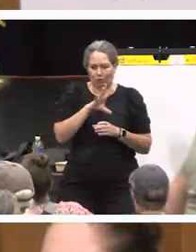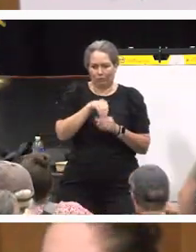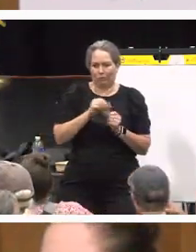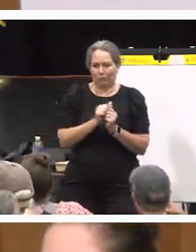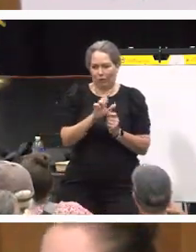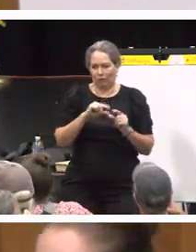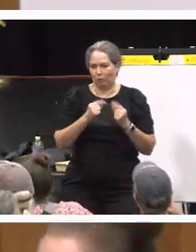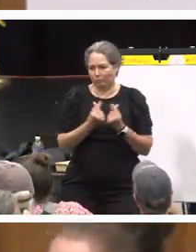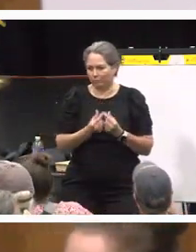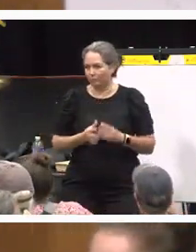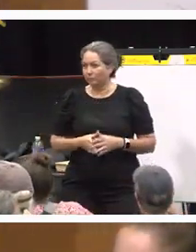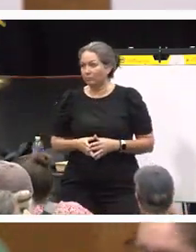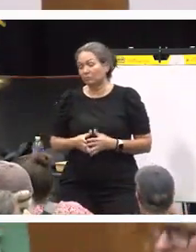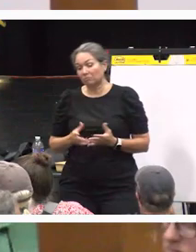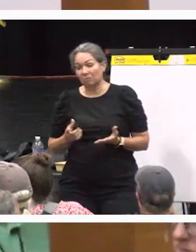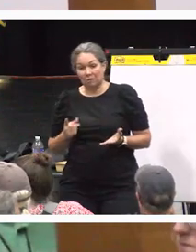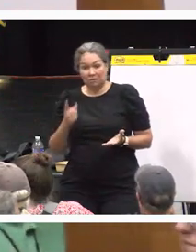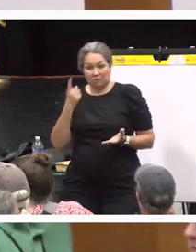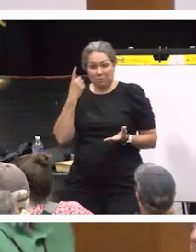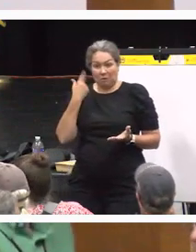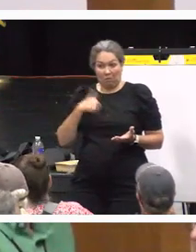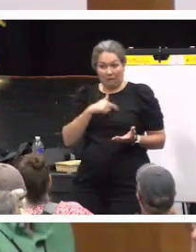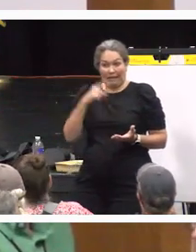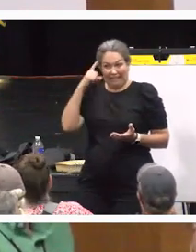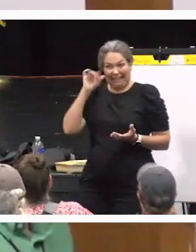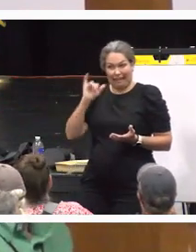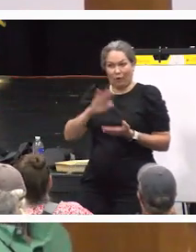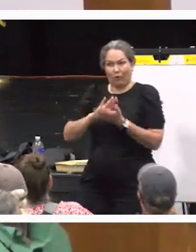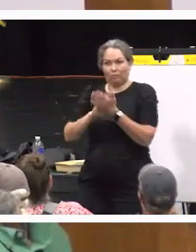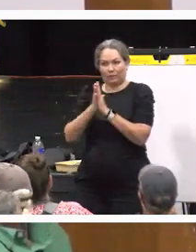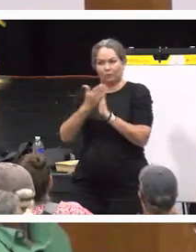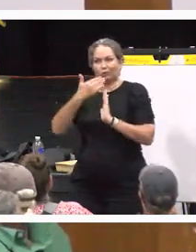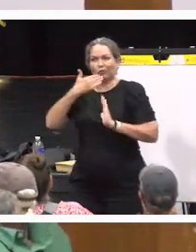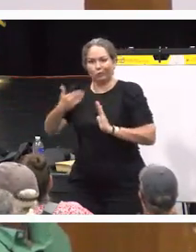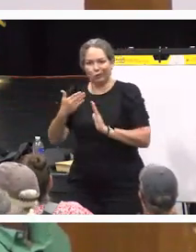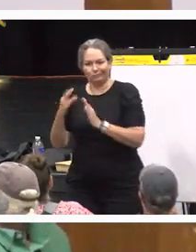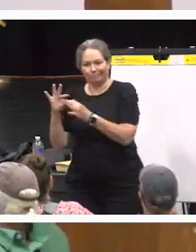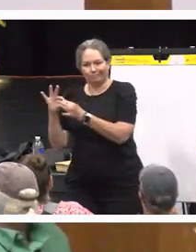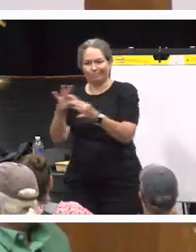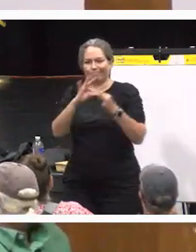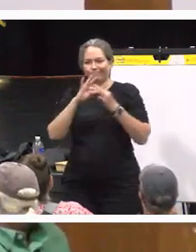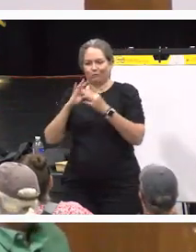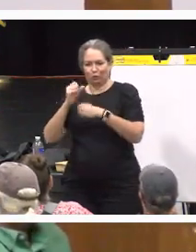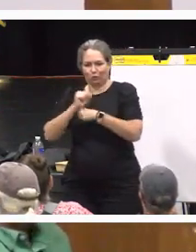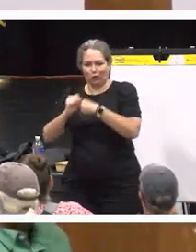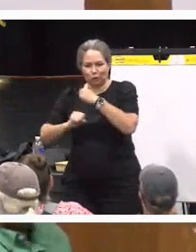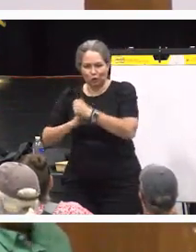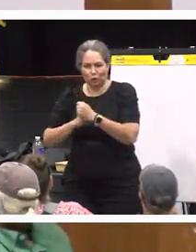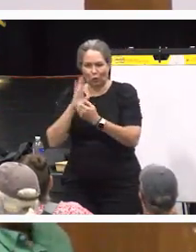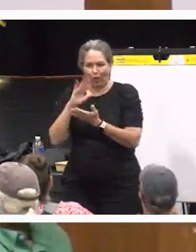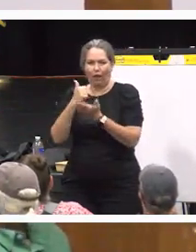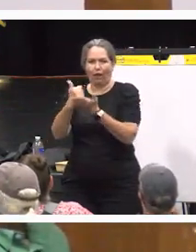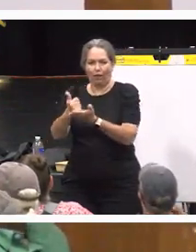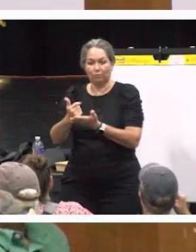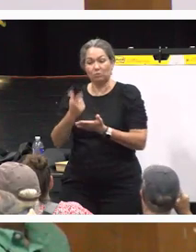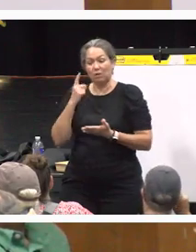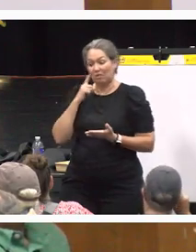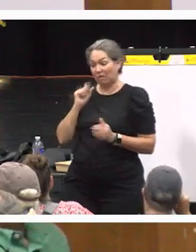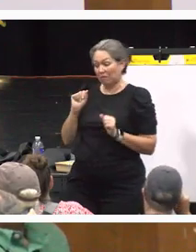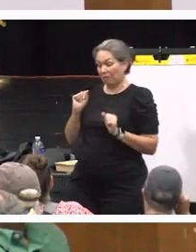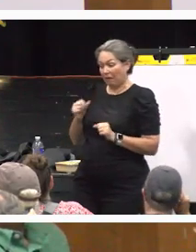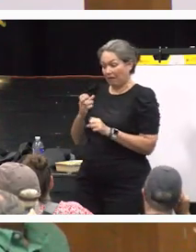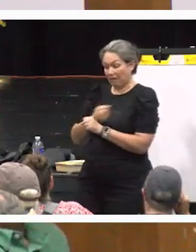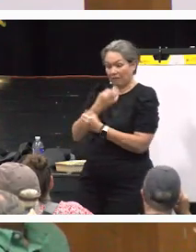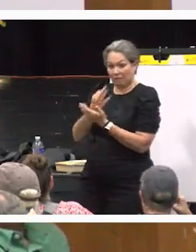and we think it's going to be a good, uniting, and strong structure, and we also think that it's something that's fundable and can